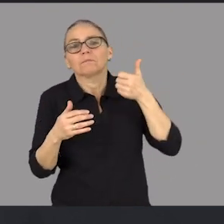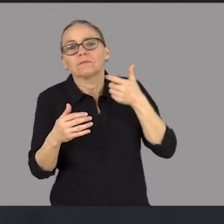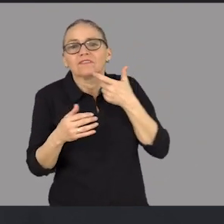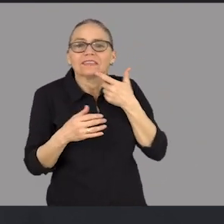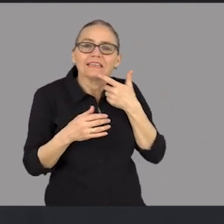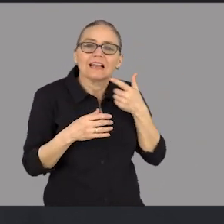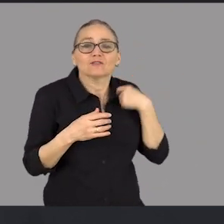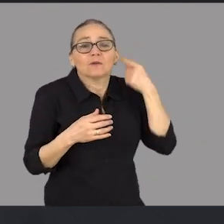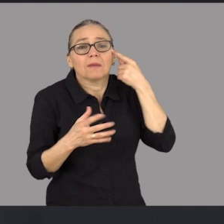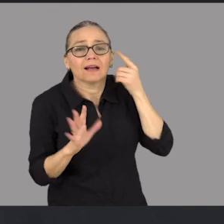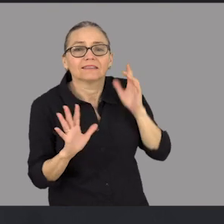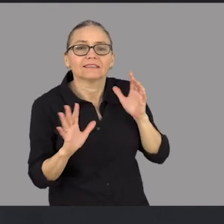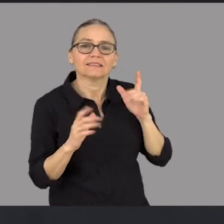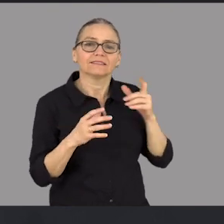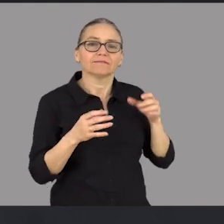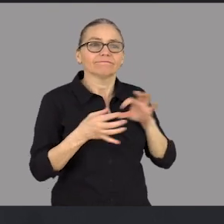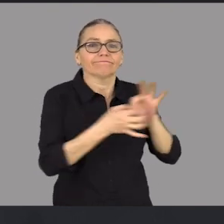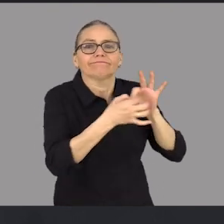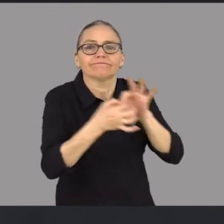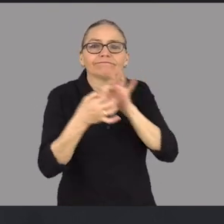again, in a smaller community, it's